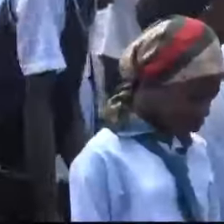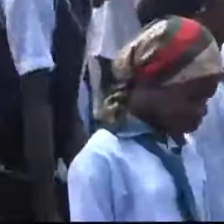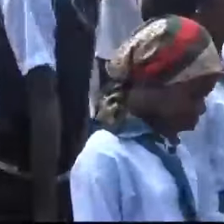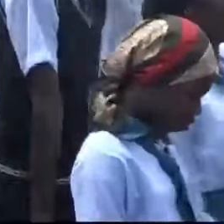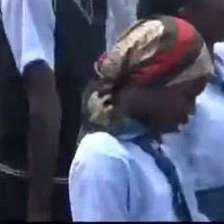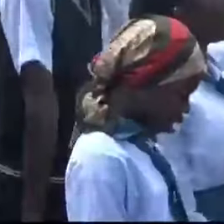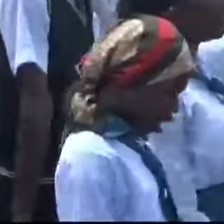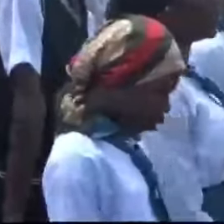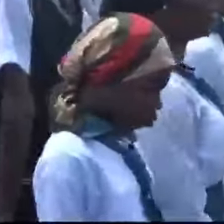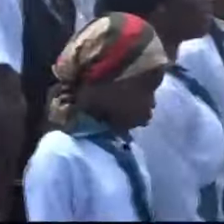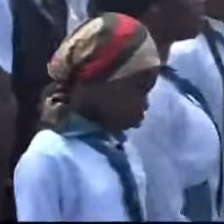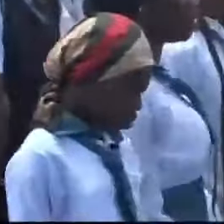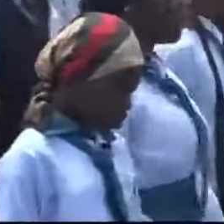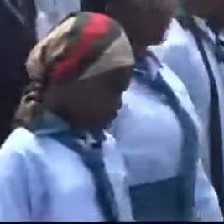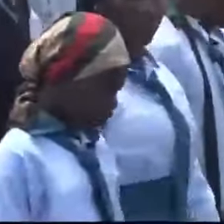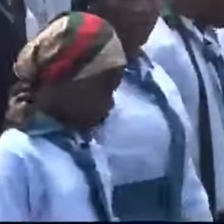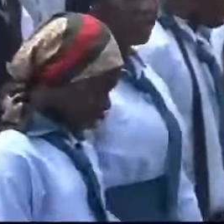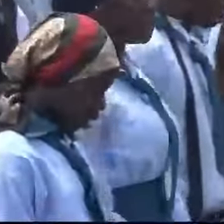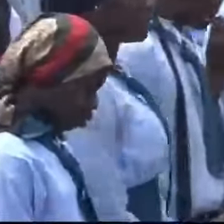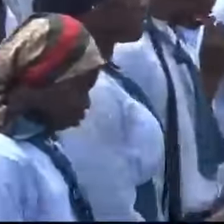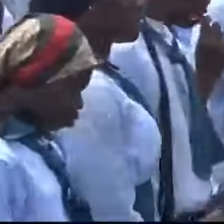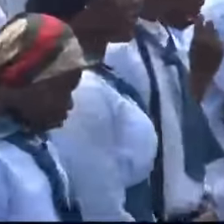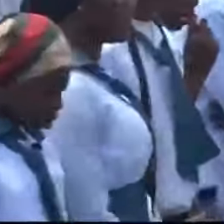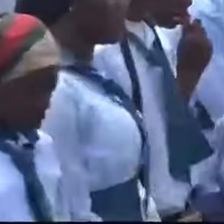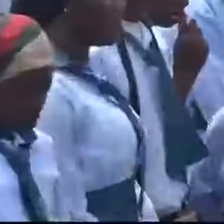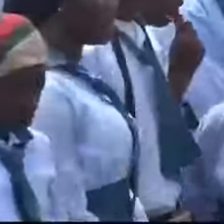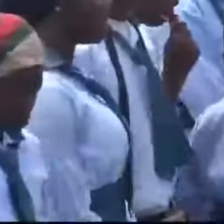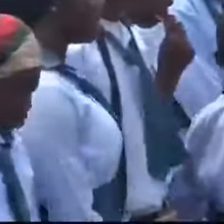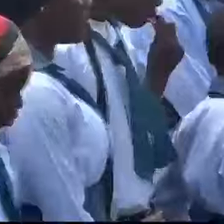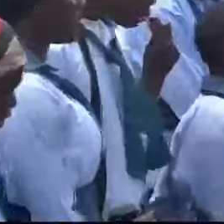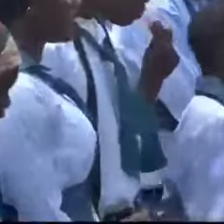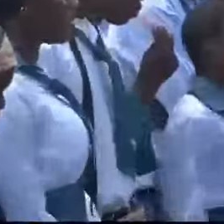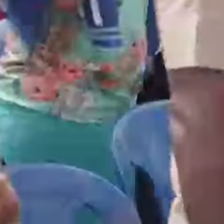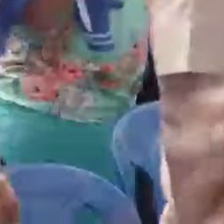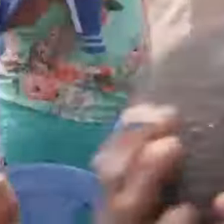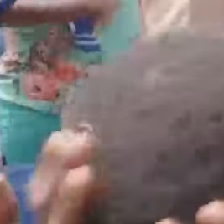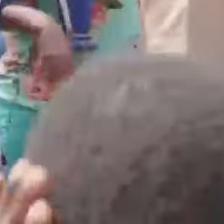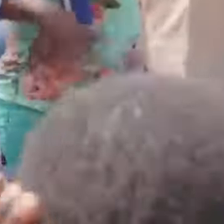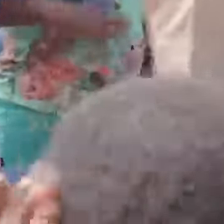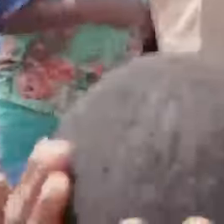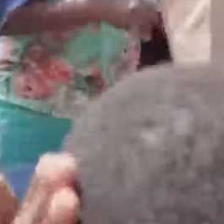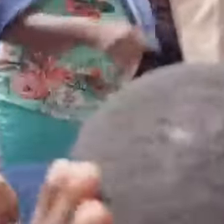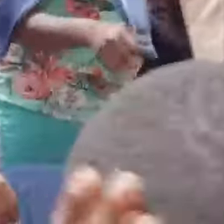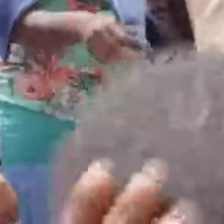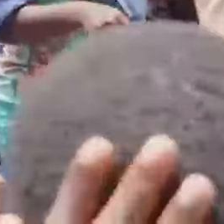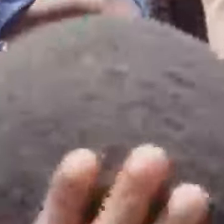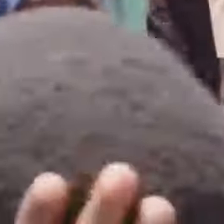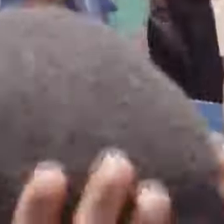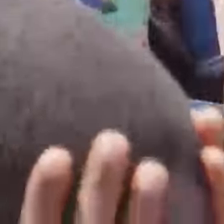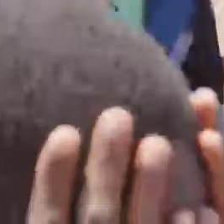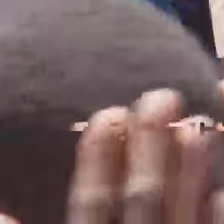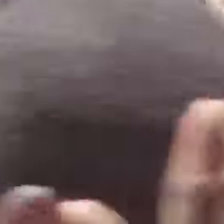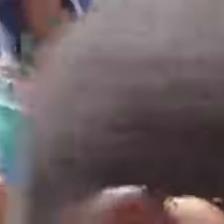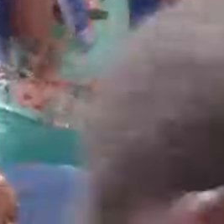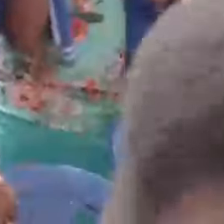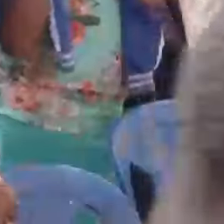I want to have that greater glory. Winning with the mind, with a goal. You have the